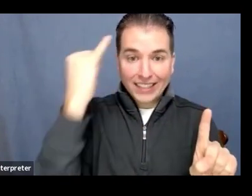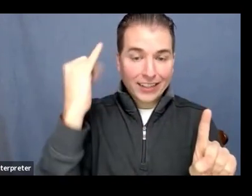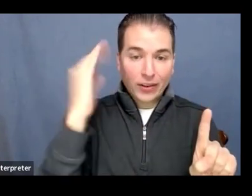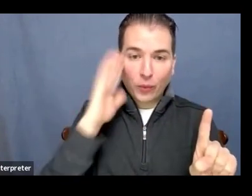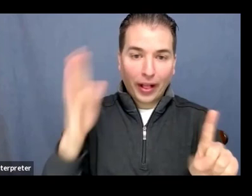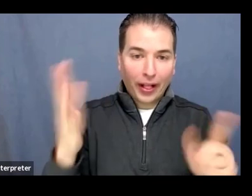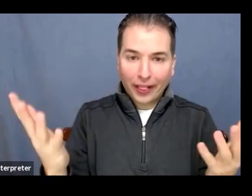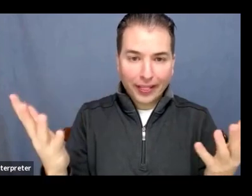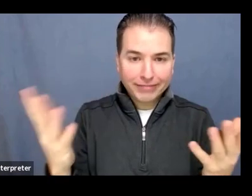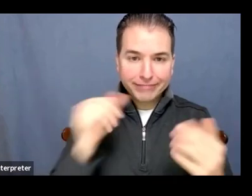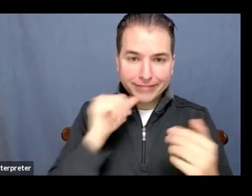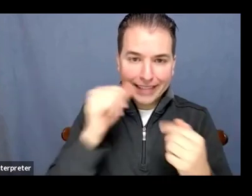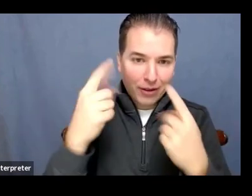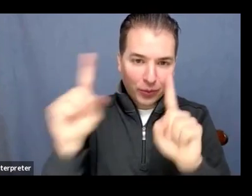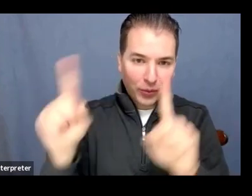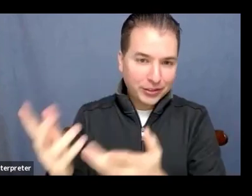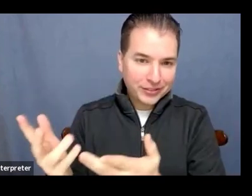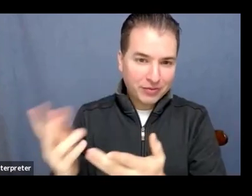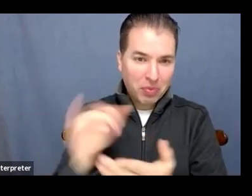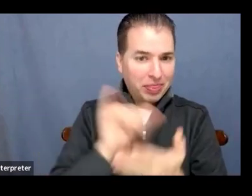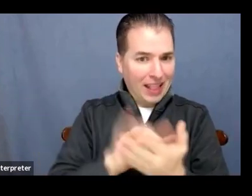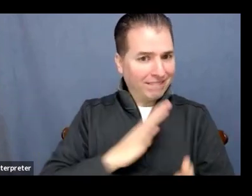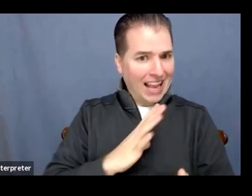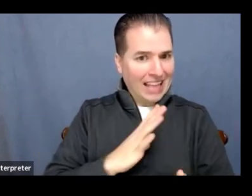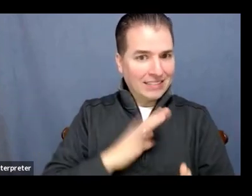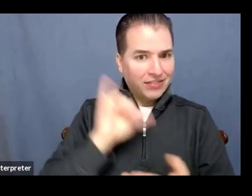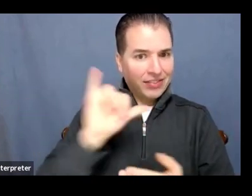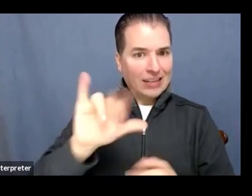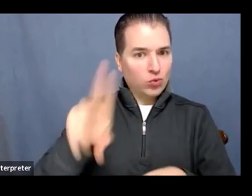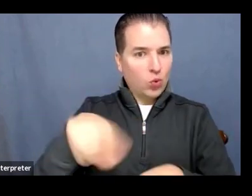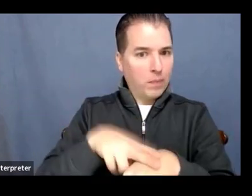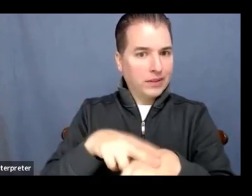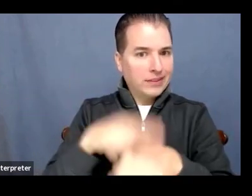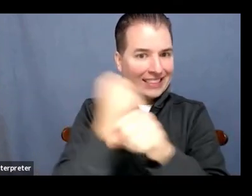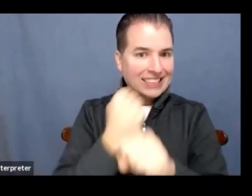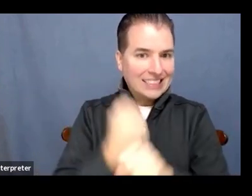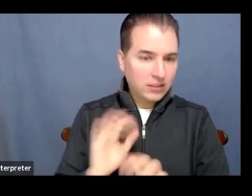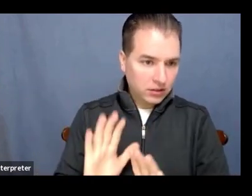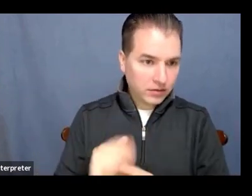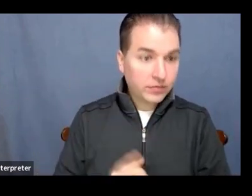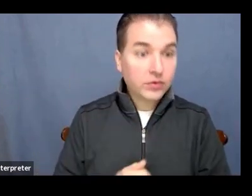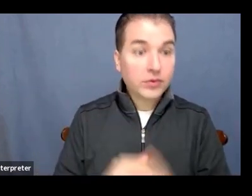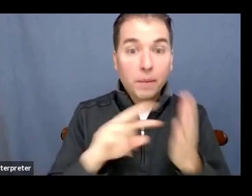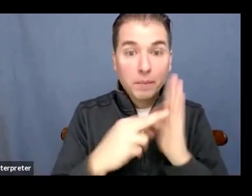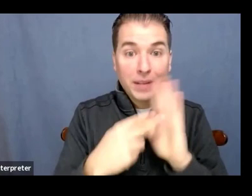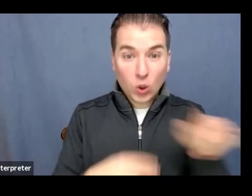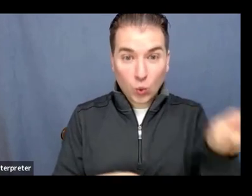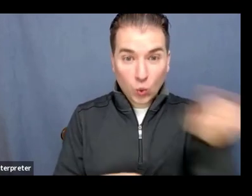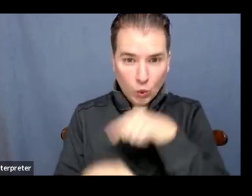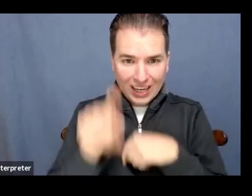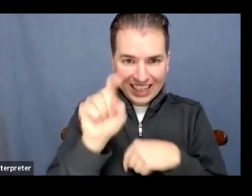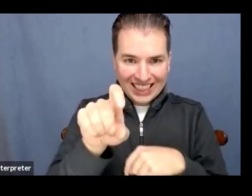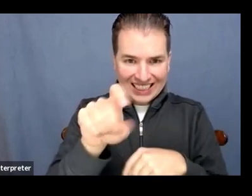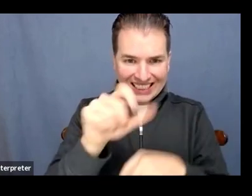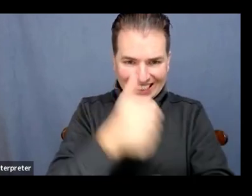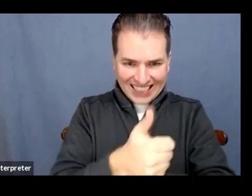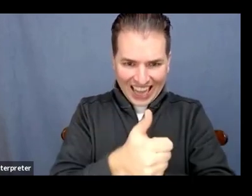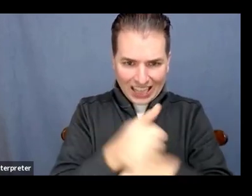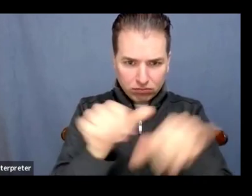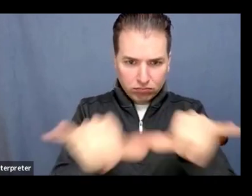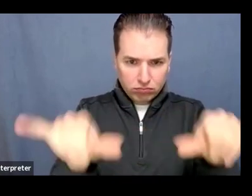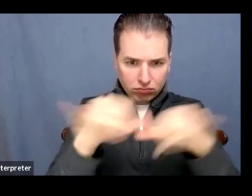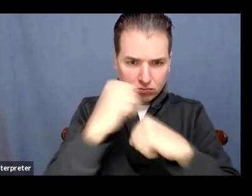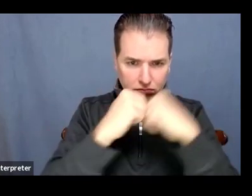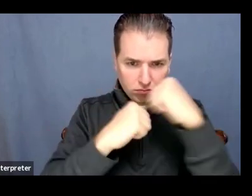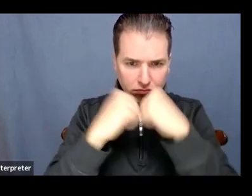Right? We begin by conducting affordable experiments and being disciplined in measuring the results. So for